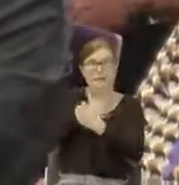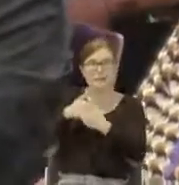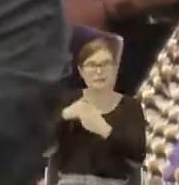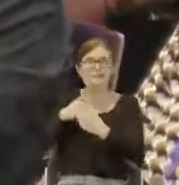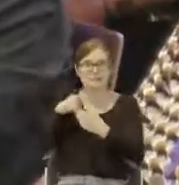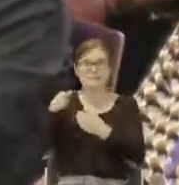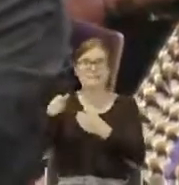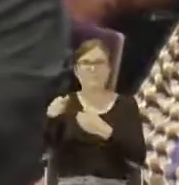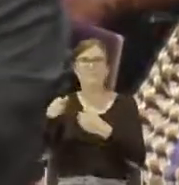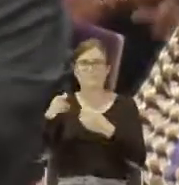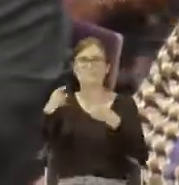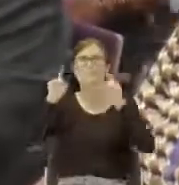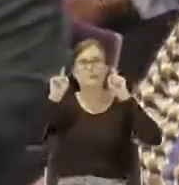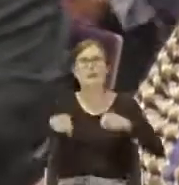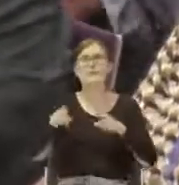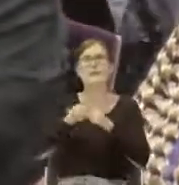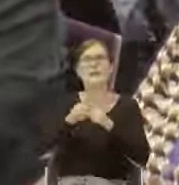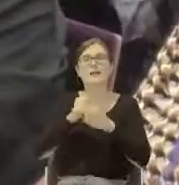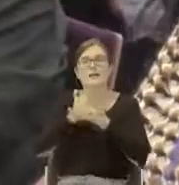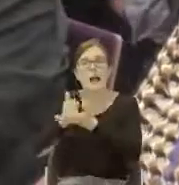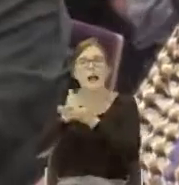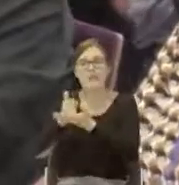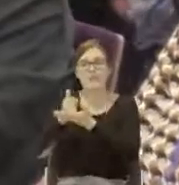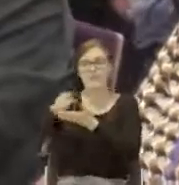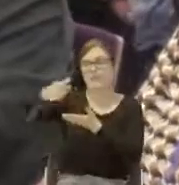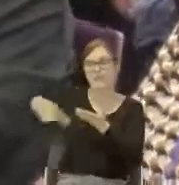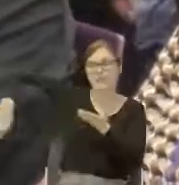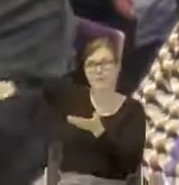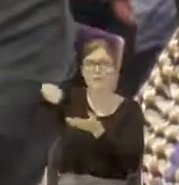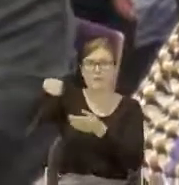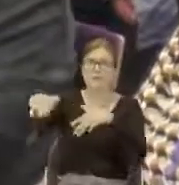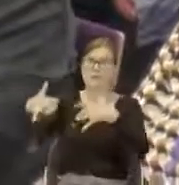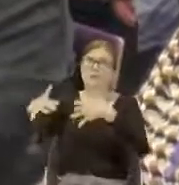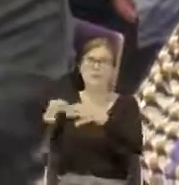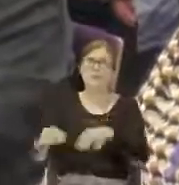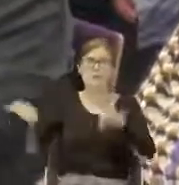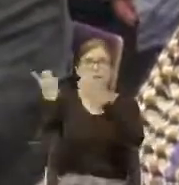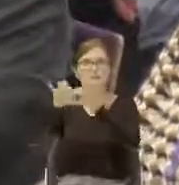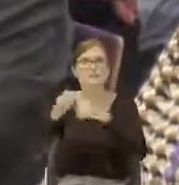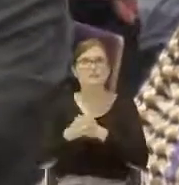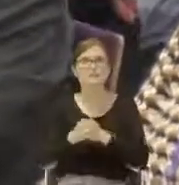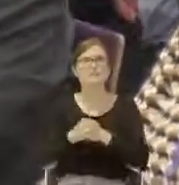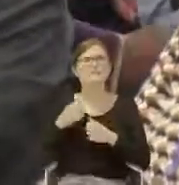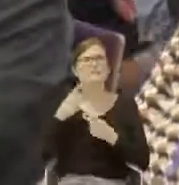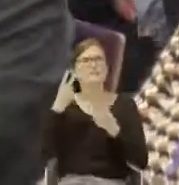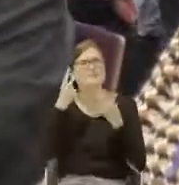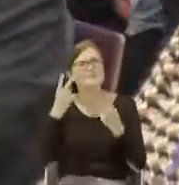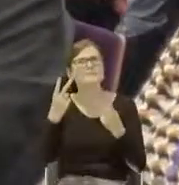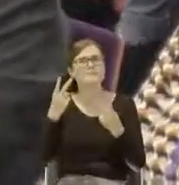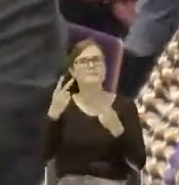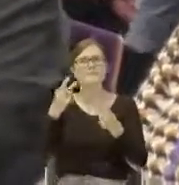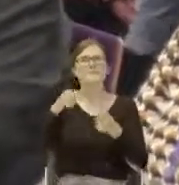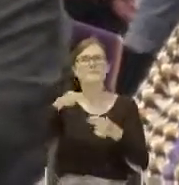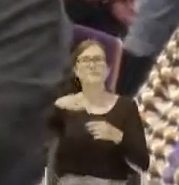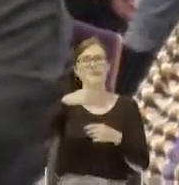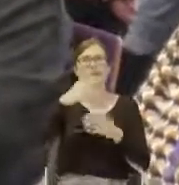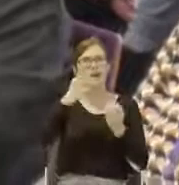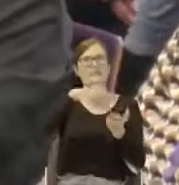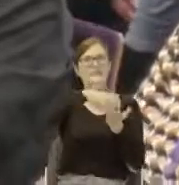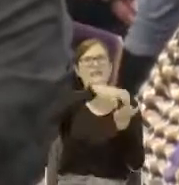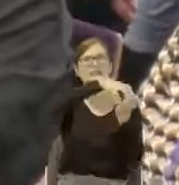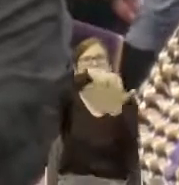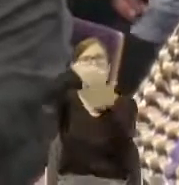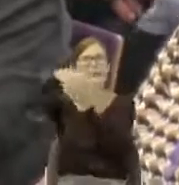by welcoming refugees, and becoming, in many instances, the last safe havens for situations